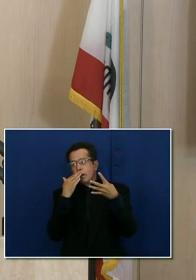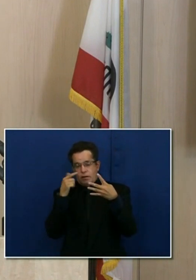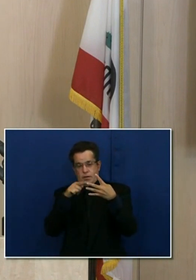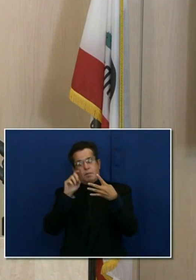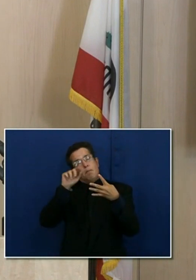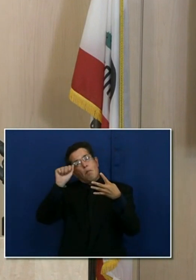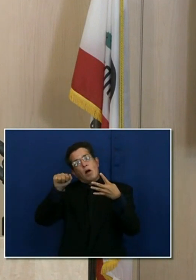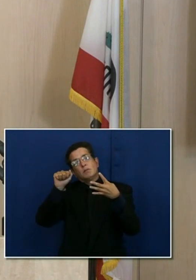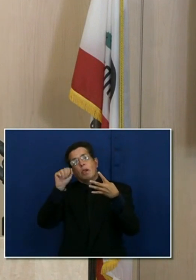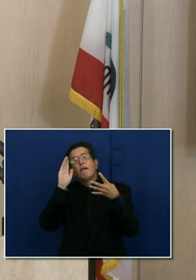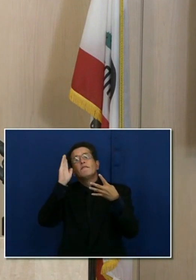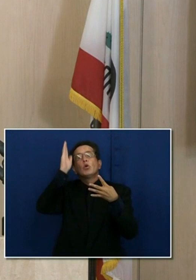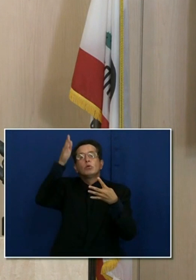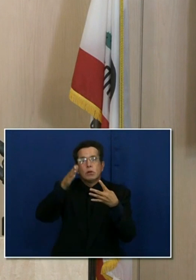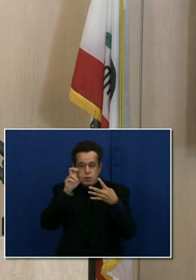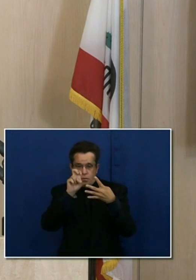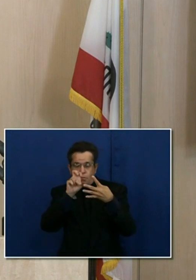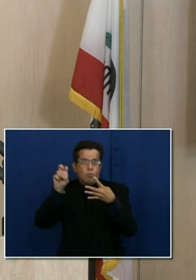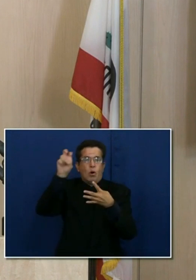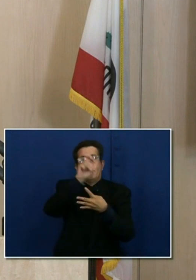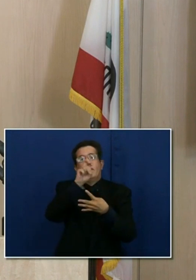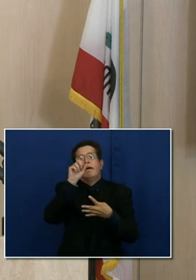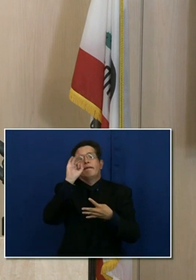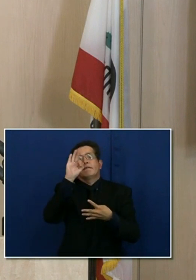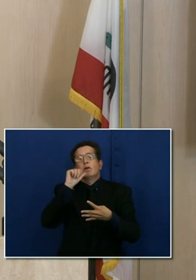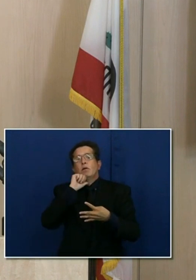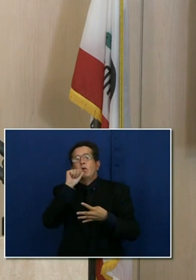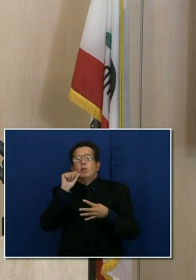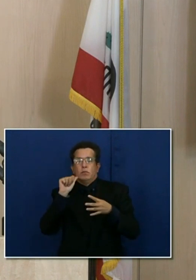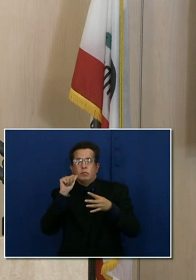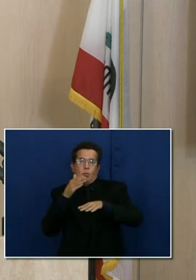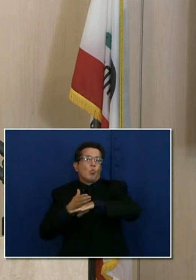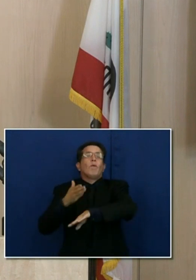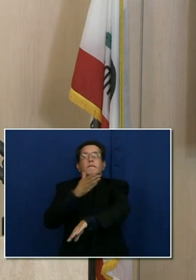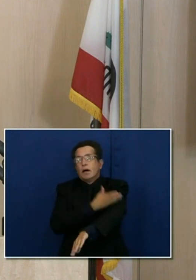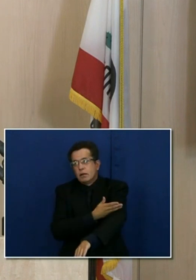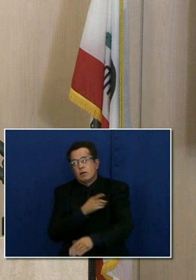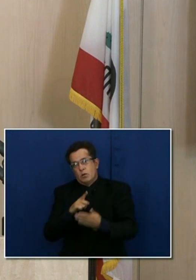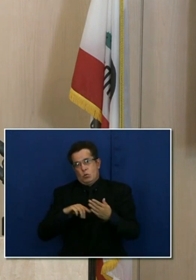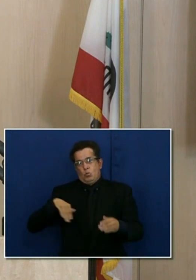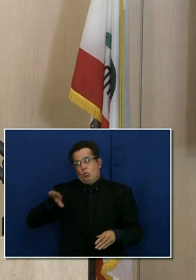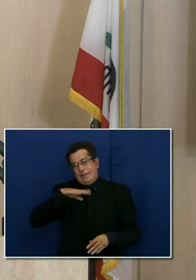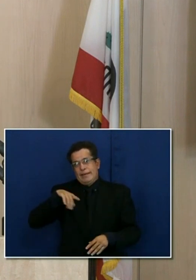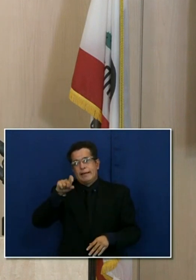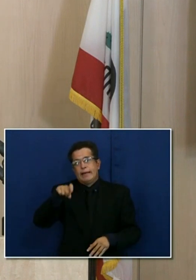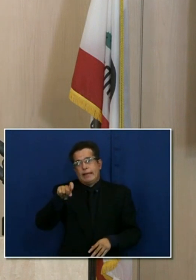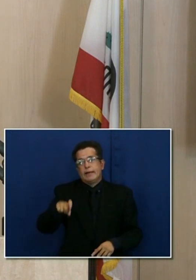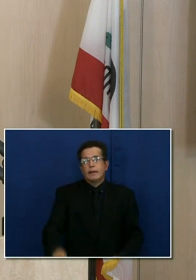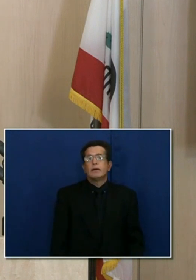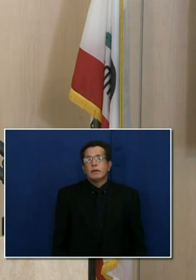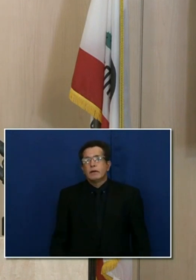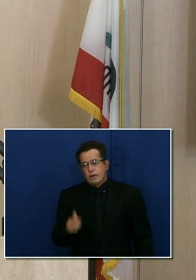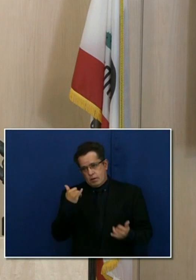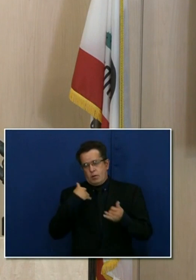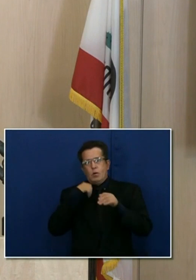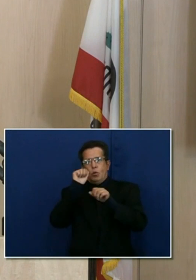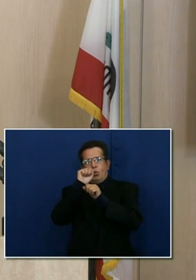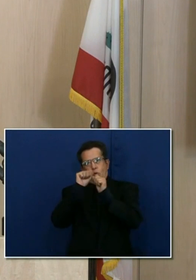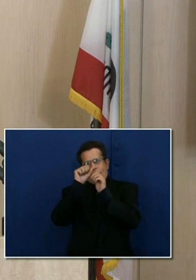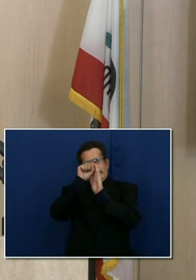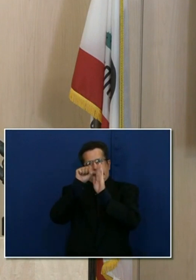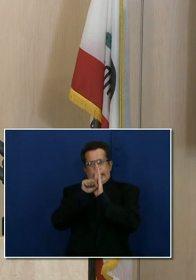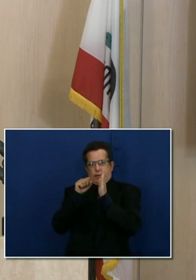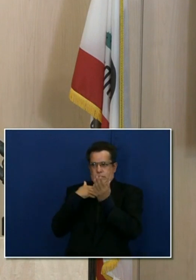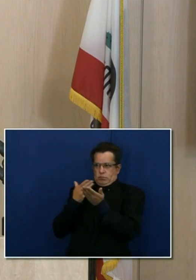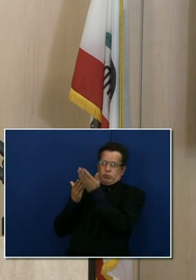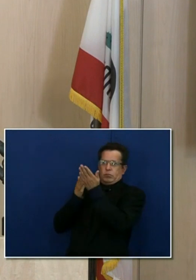the future if we don't continue to do those things that we know that we need to do. We are working with the state to share our